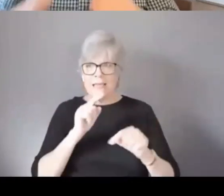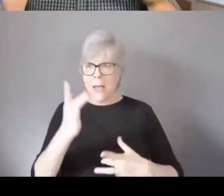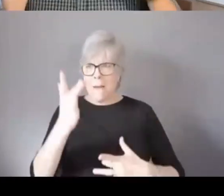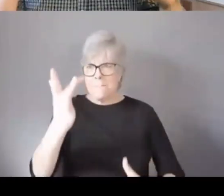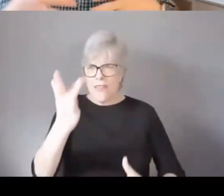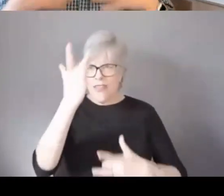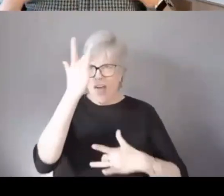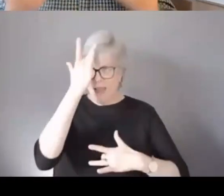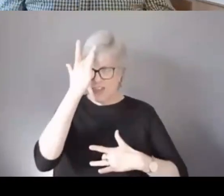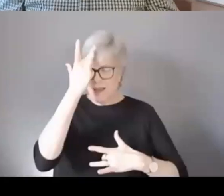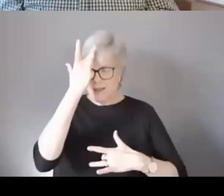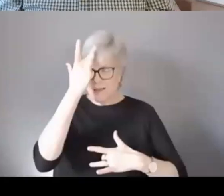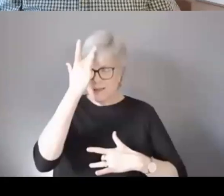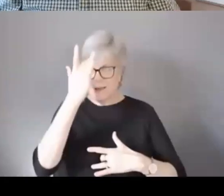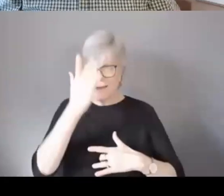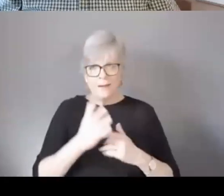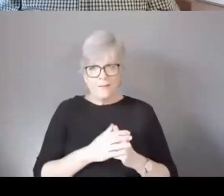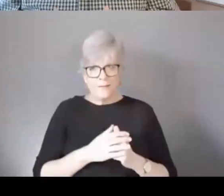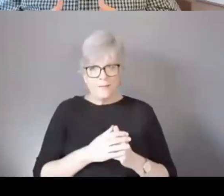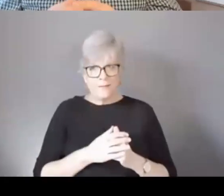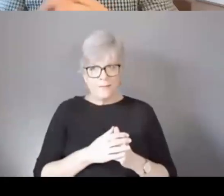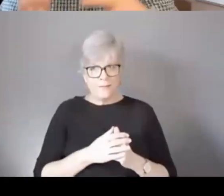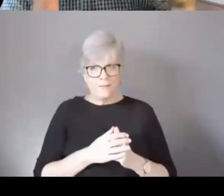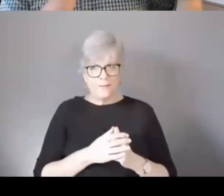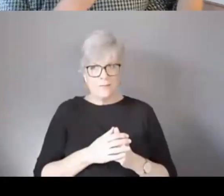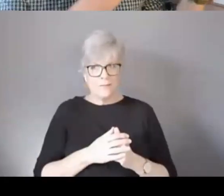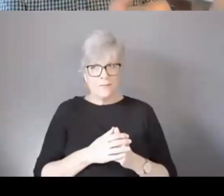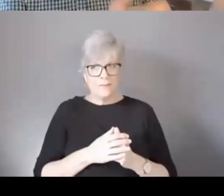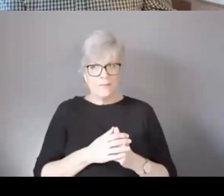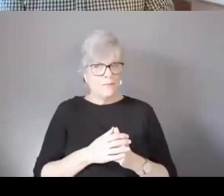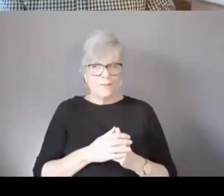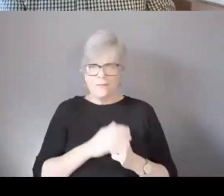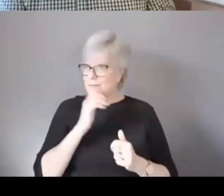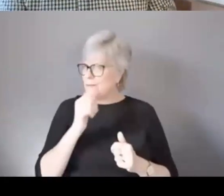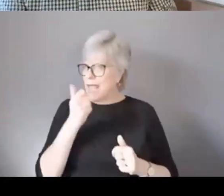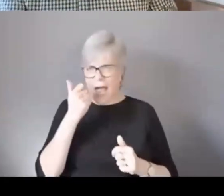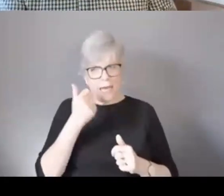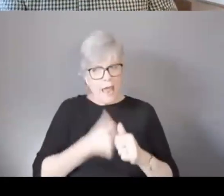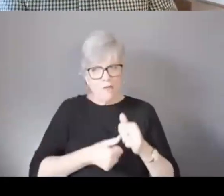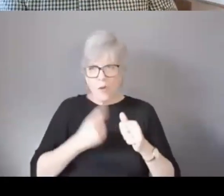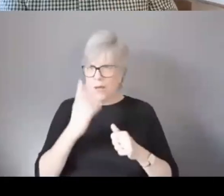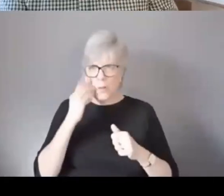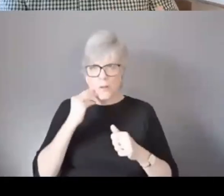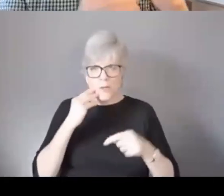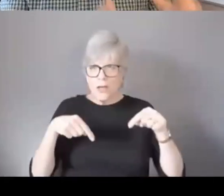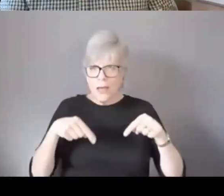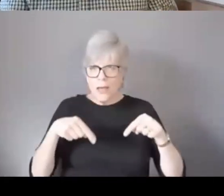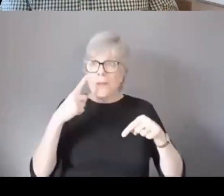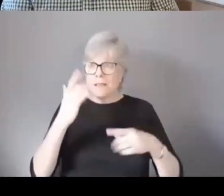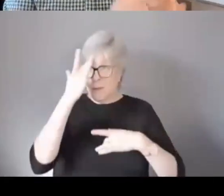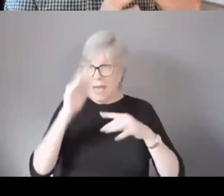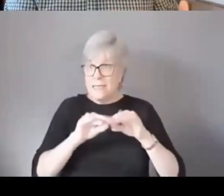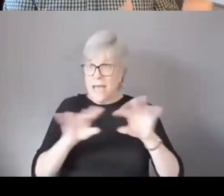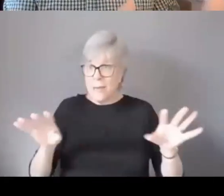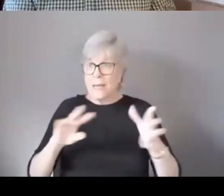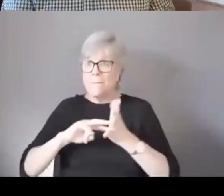working with who's experiencing anxiety because of the pandemic is going to qualify for some kind of mental health diagnosis. That doesn't